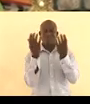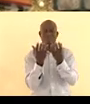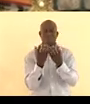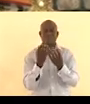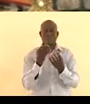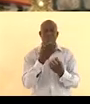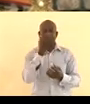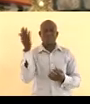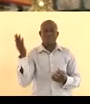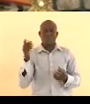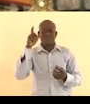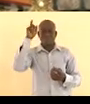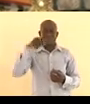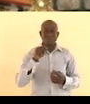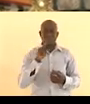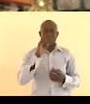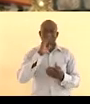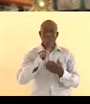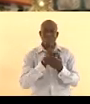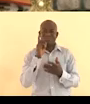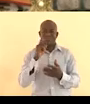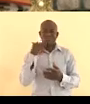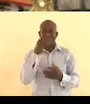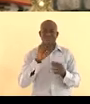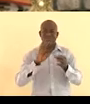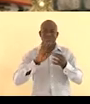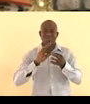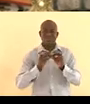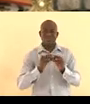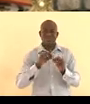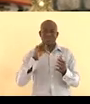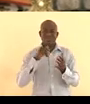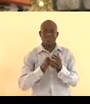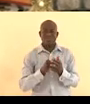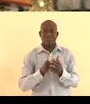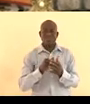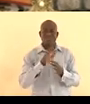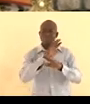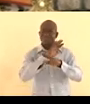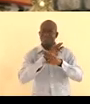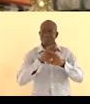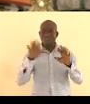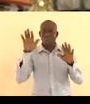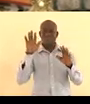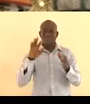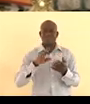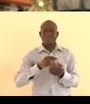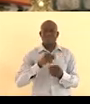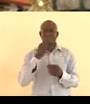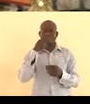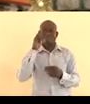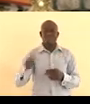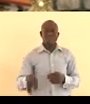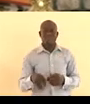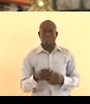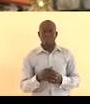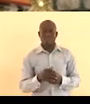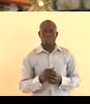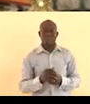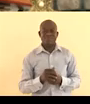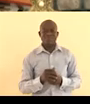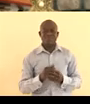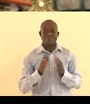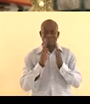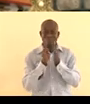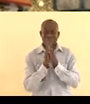there must be somebody who can interpret it. If there's no one who can interpret it, it's useless, absolutely of no use. Then there